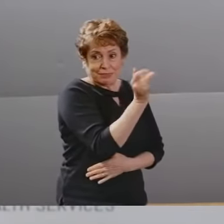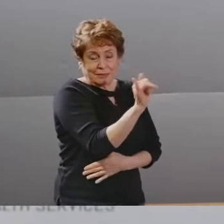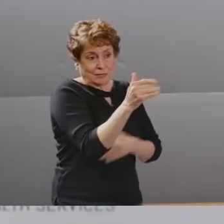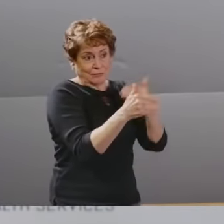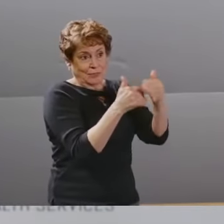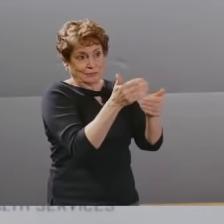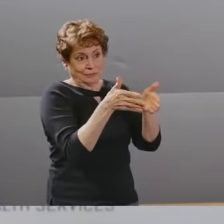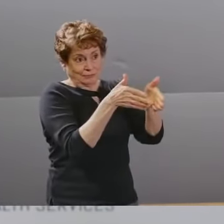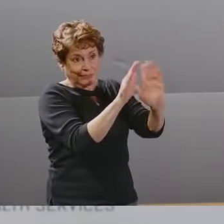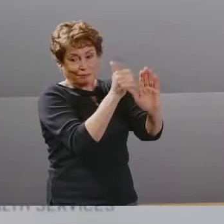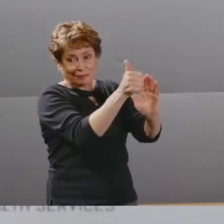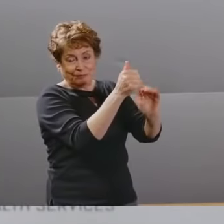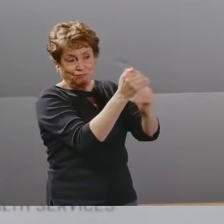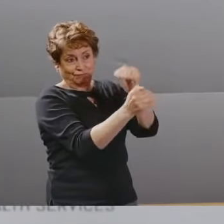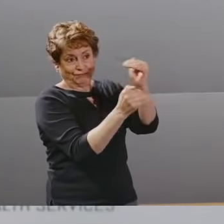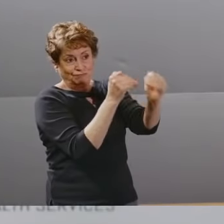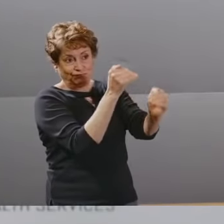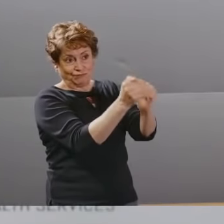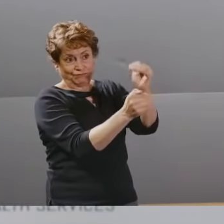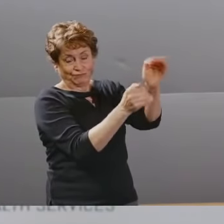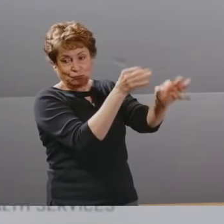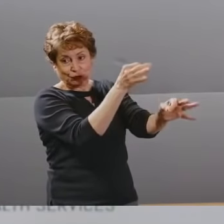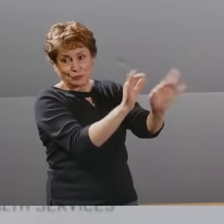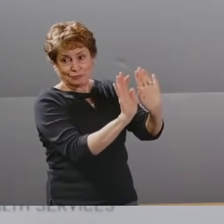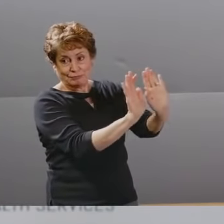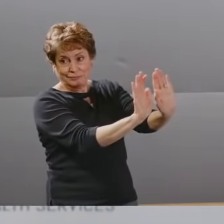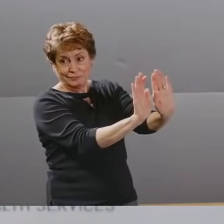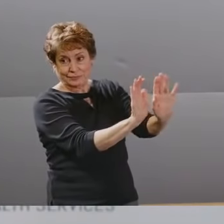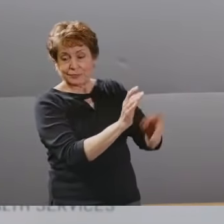specifically, any widespread